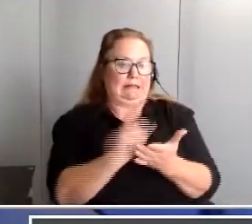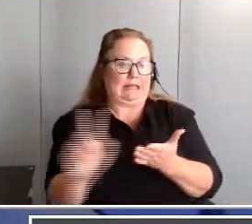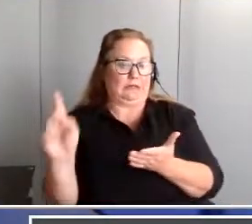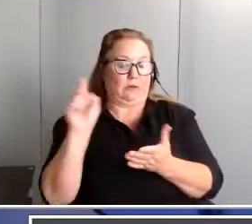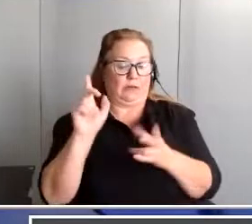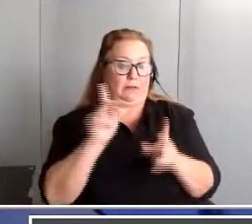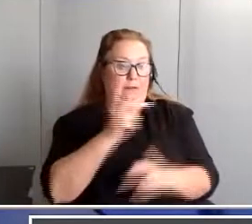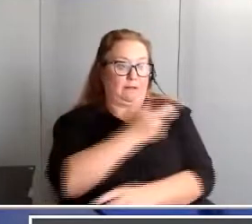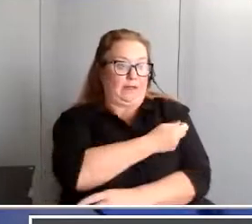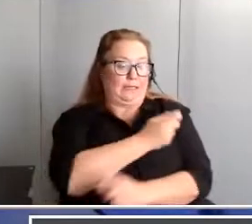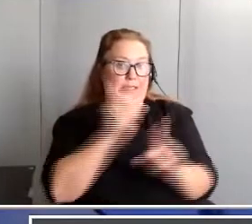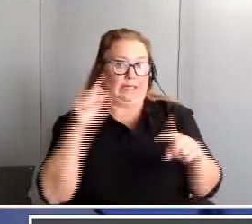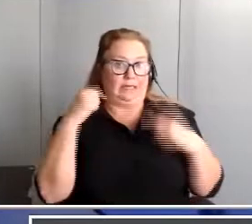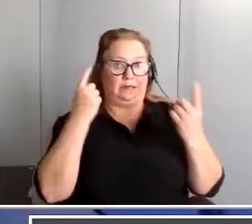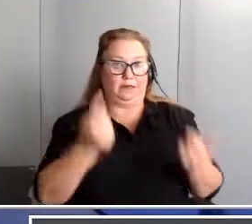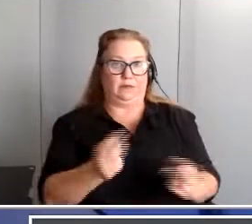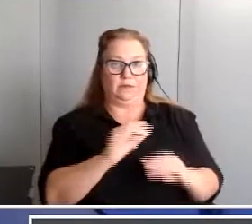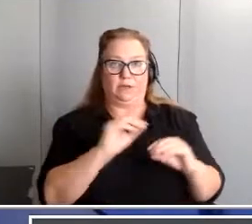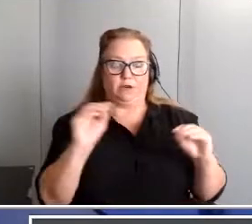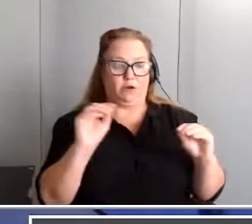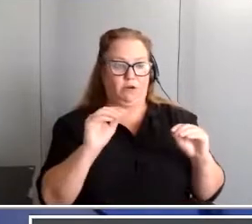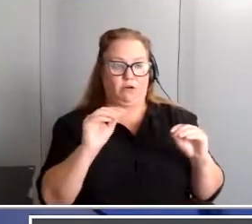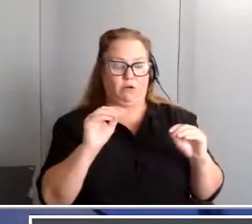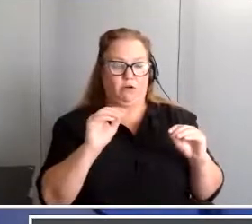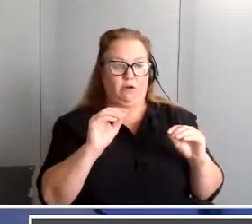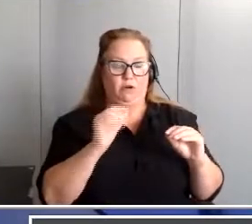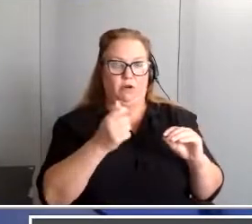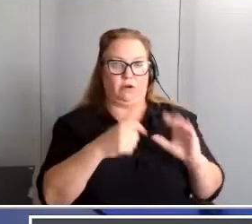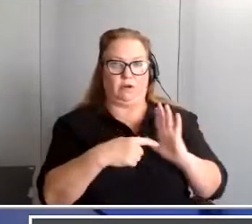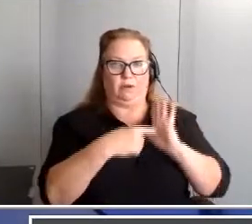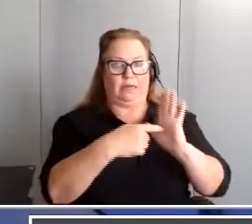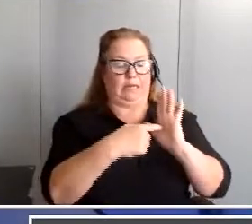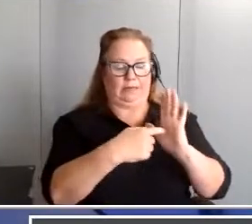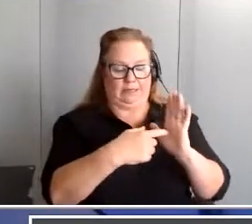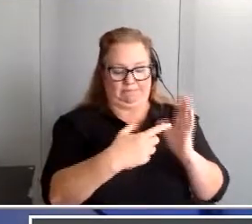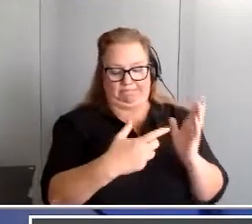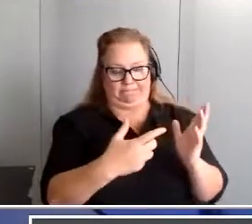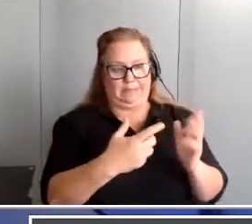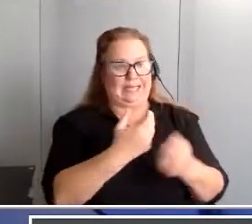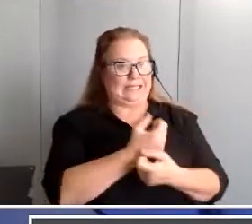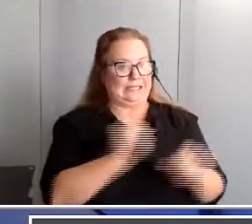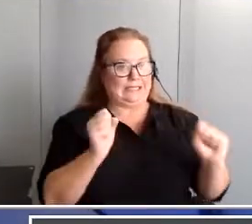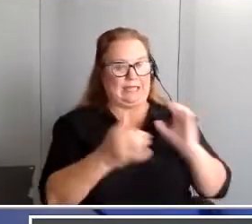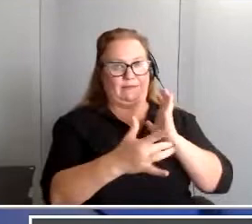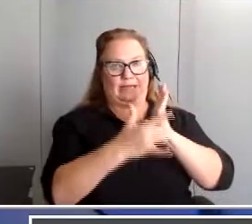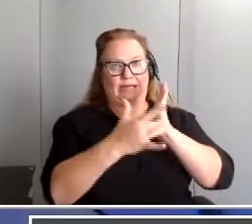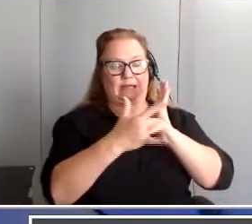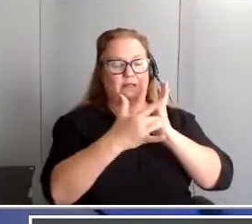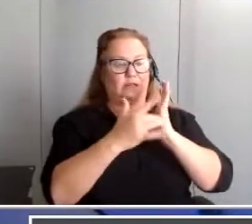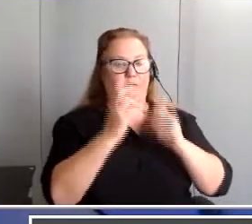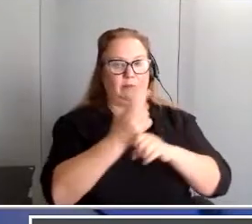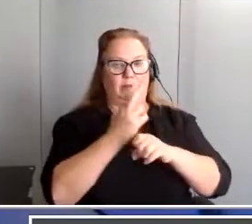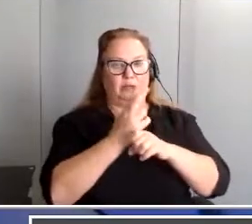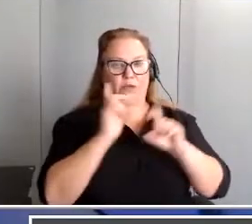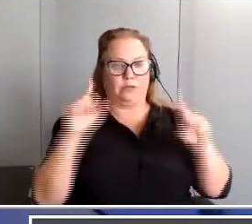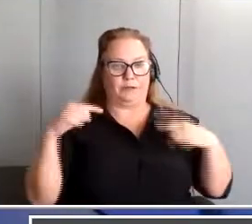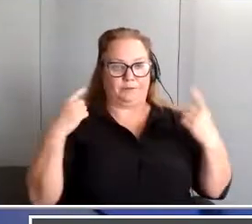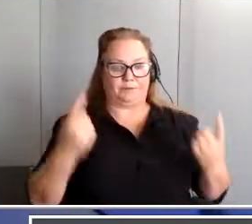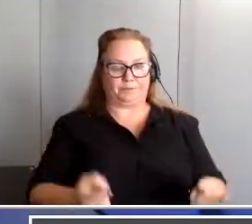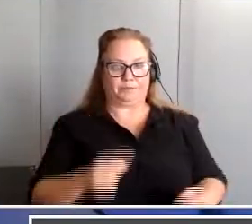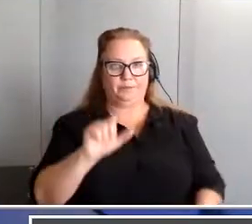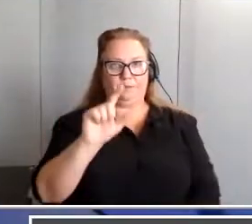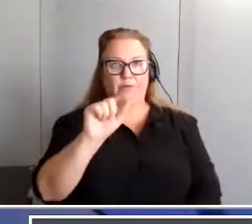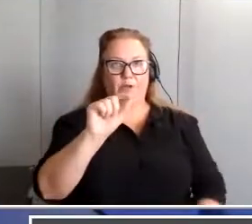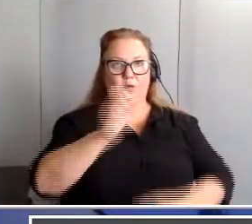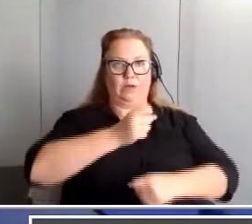bivalent already, there's not been any early problem, and there's not going to be. This is safe technology. We've been using it for over almost 20 years